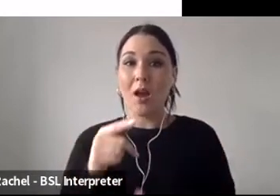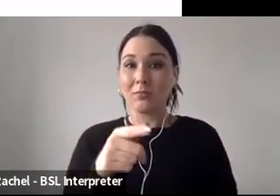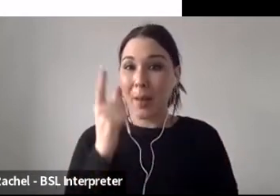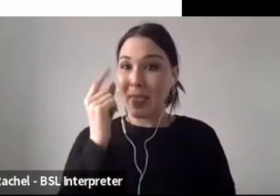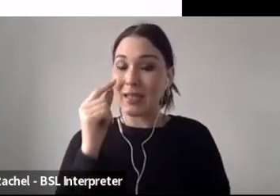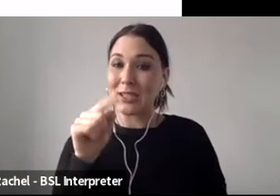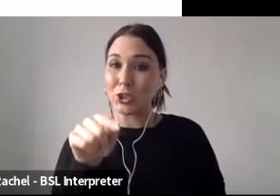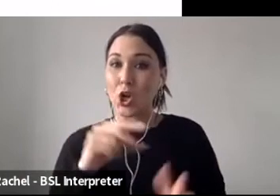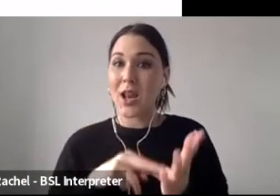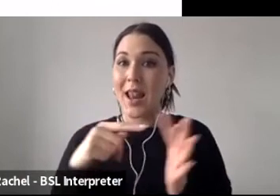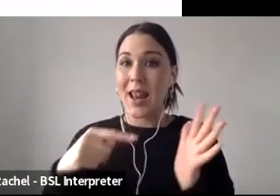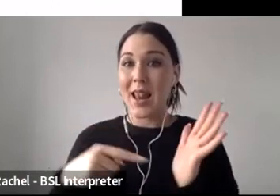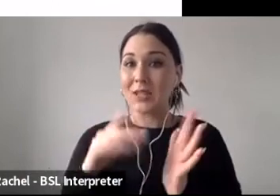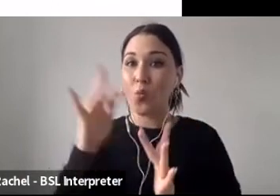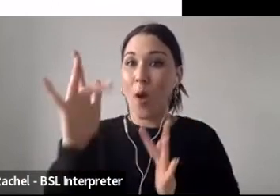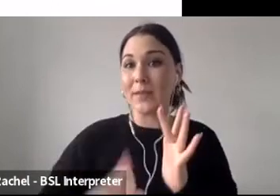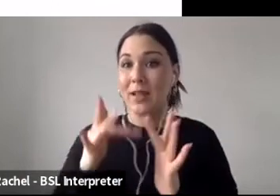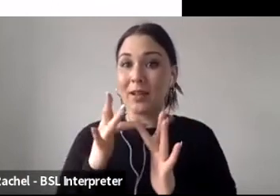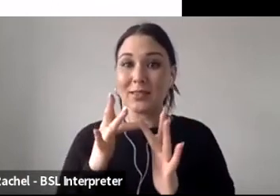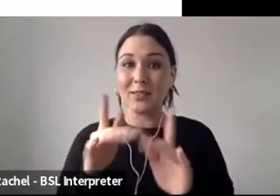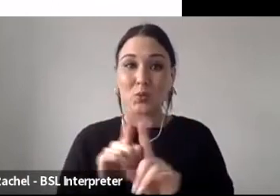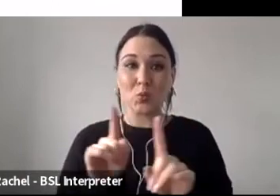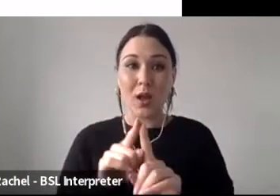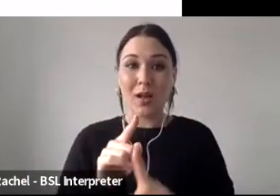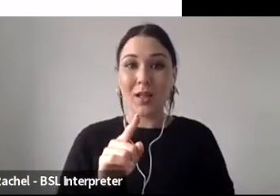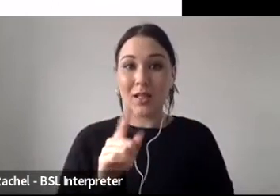slideshare.net/AbilityNet, and then also on our website at